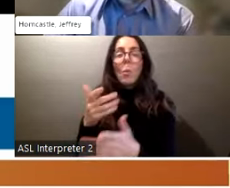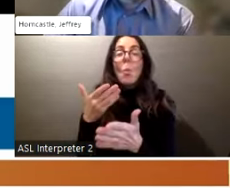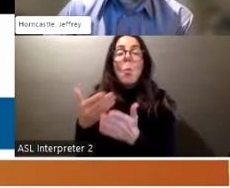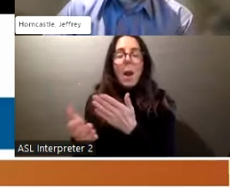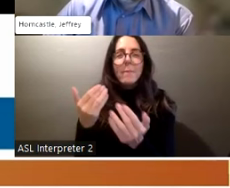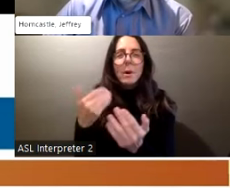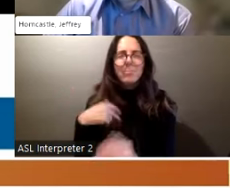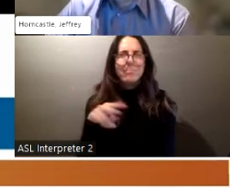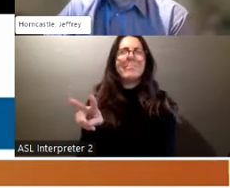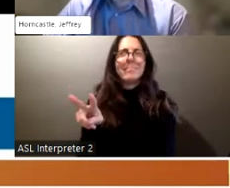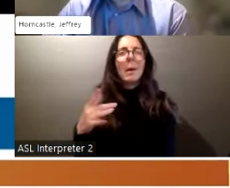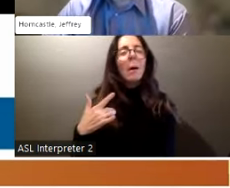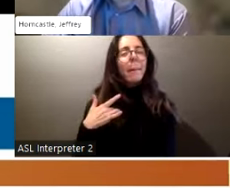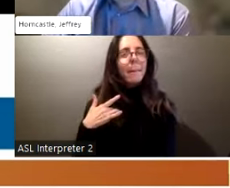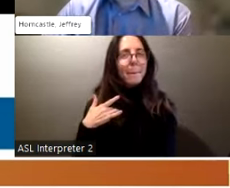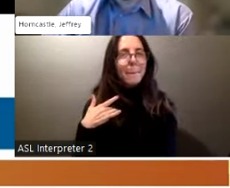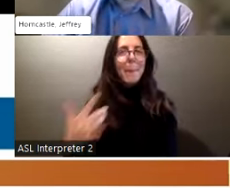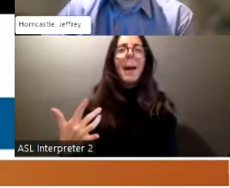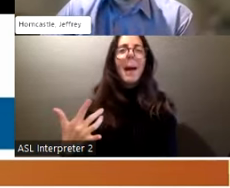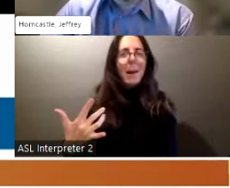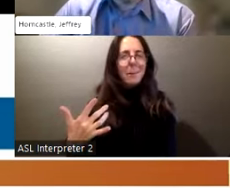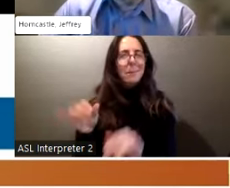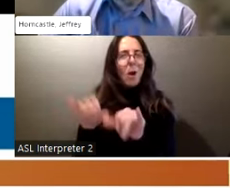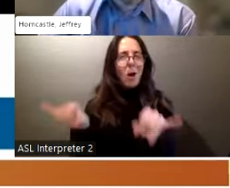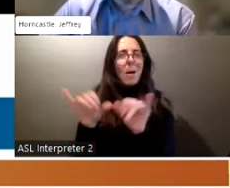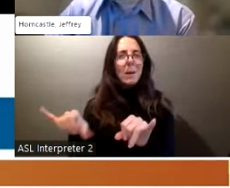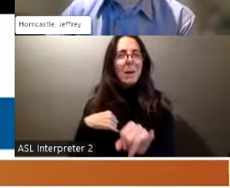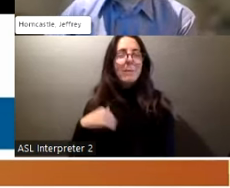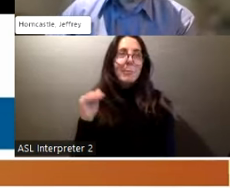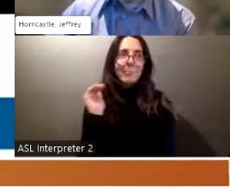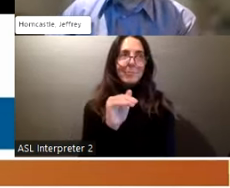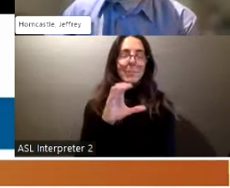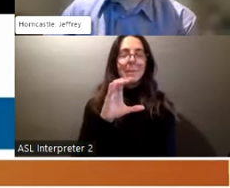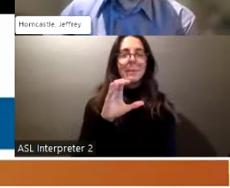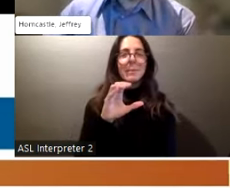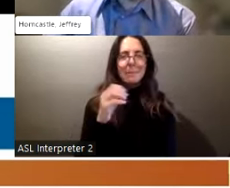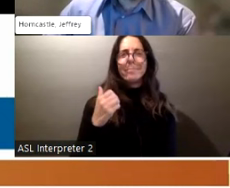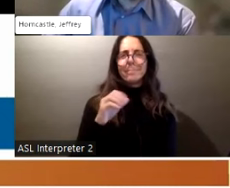common fraud reported to the Canadian Anti-Fraud Centre. It's more than likely a scam as well.